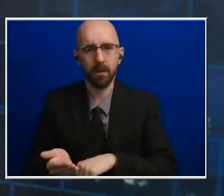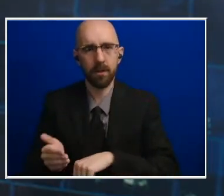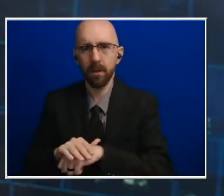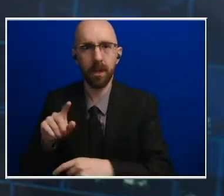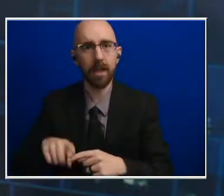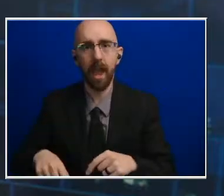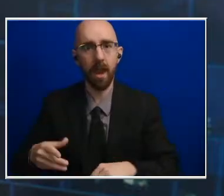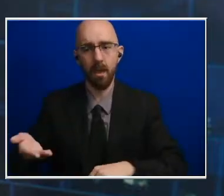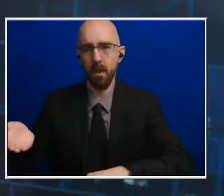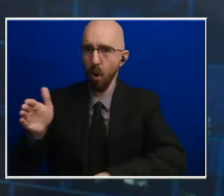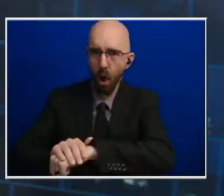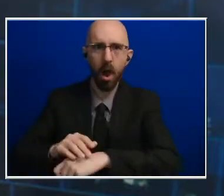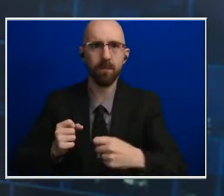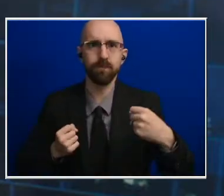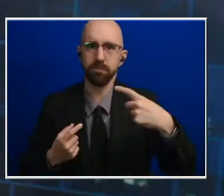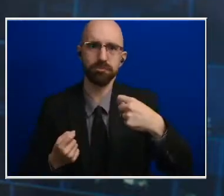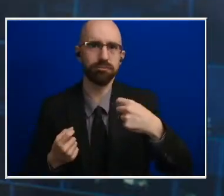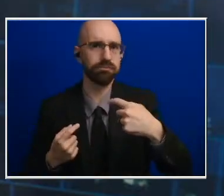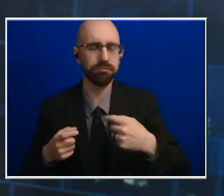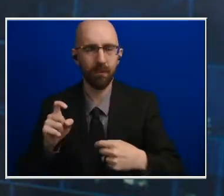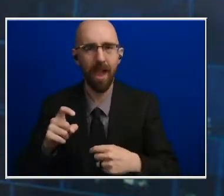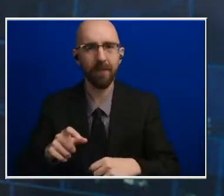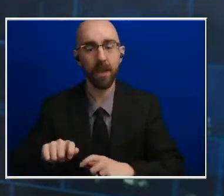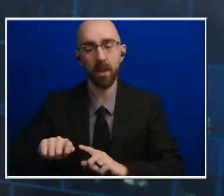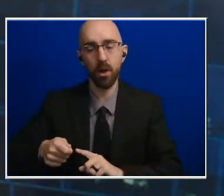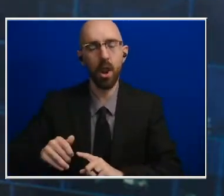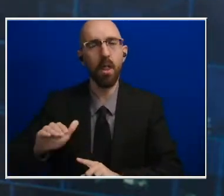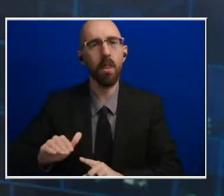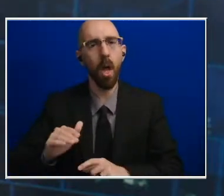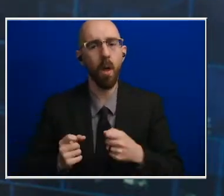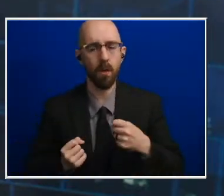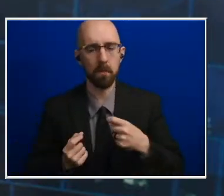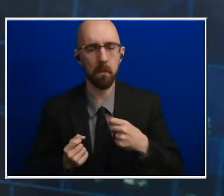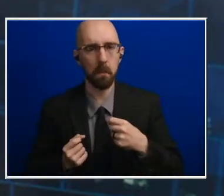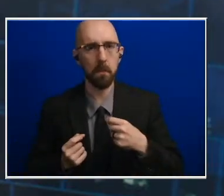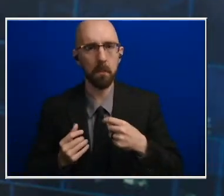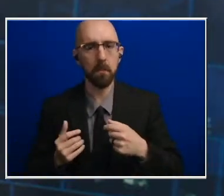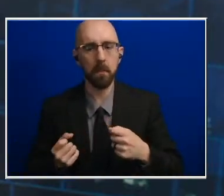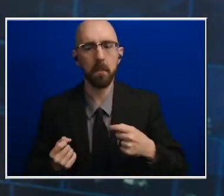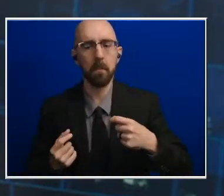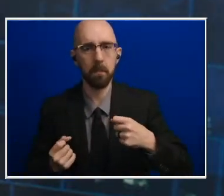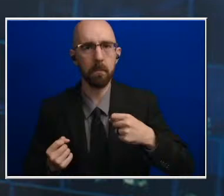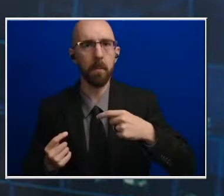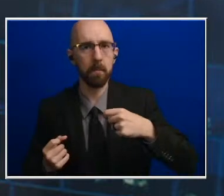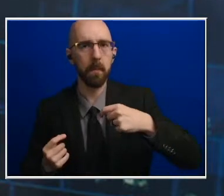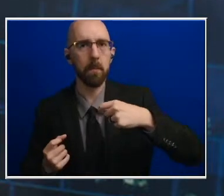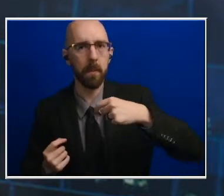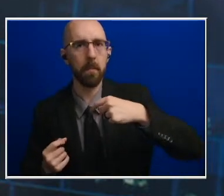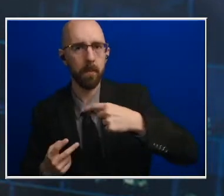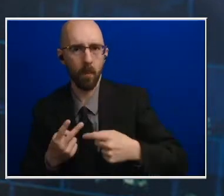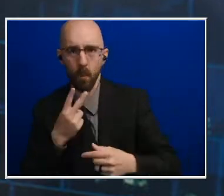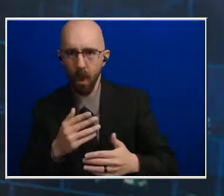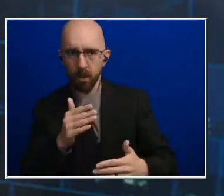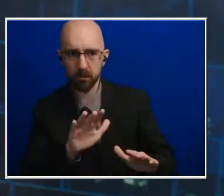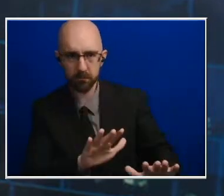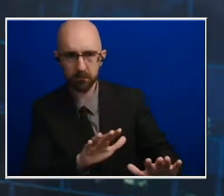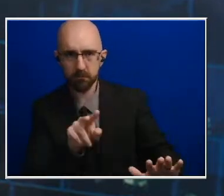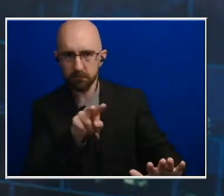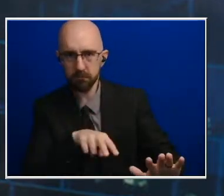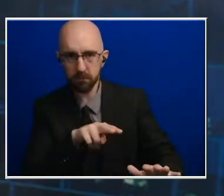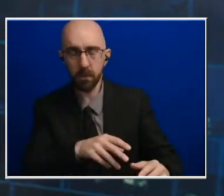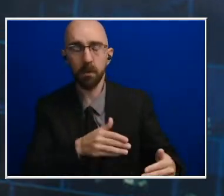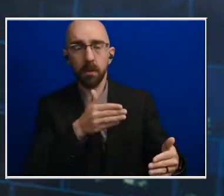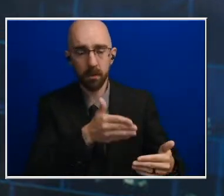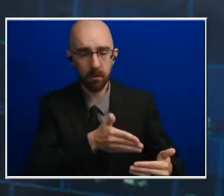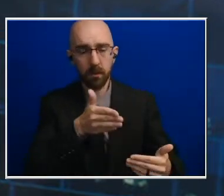beginning. So you turn it on at a low current and then step by step go up, watching how the seizures are doing until you get to kind of the